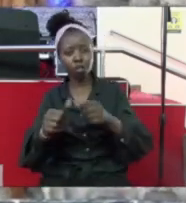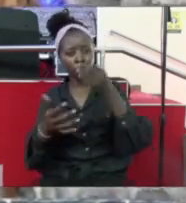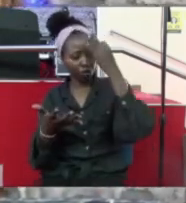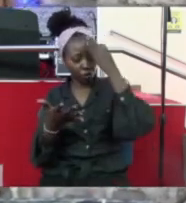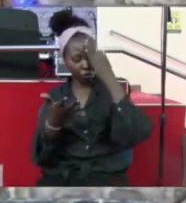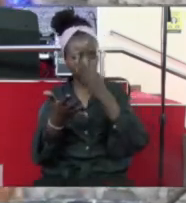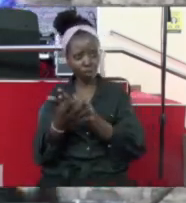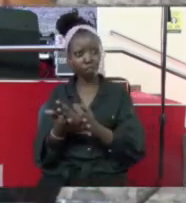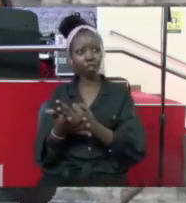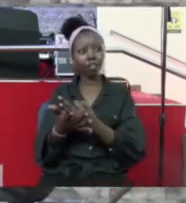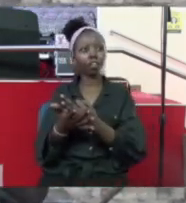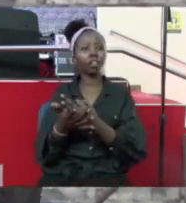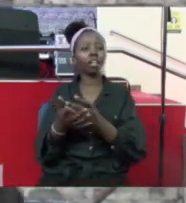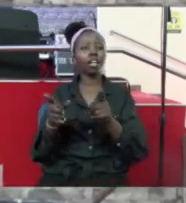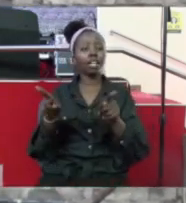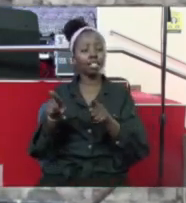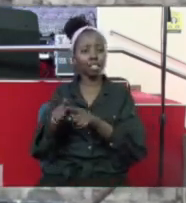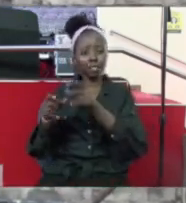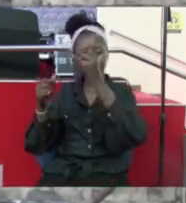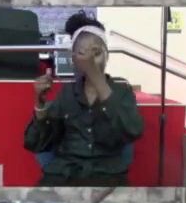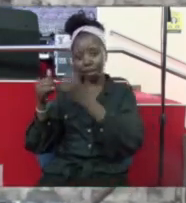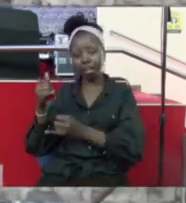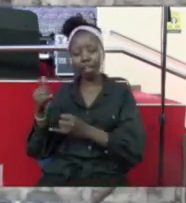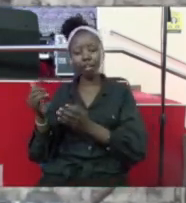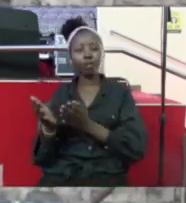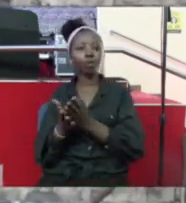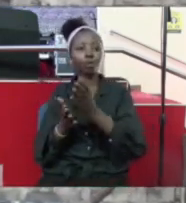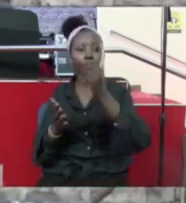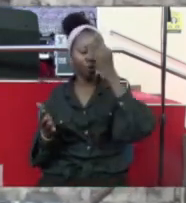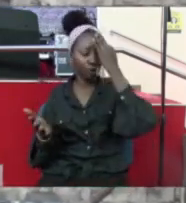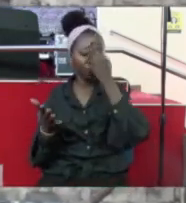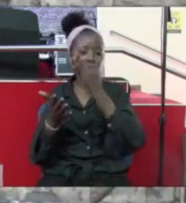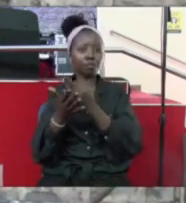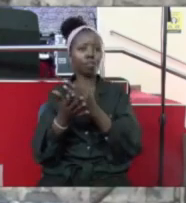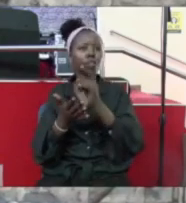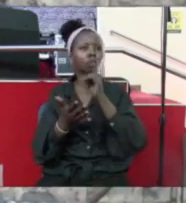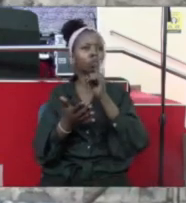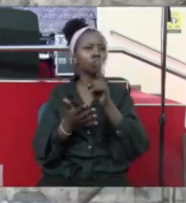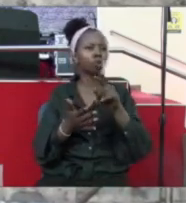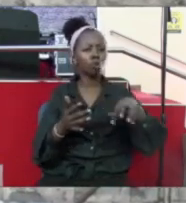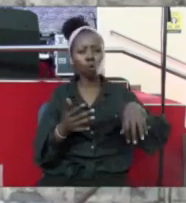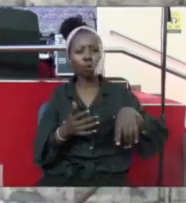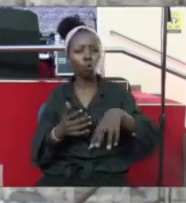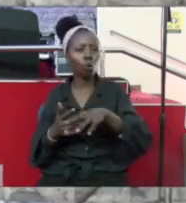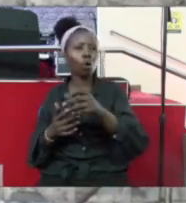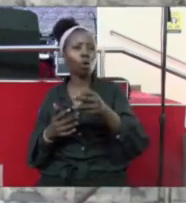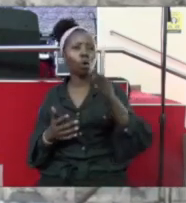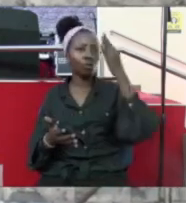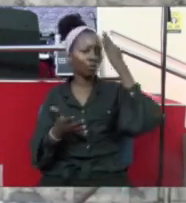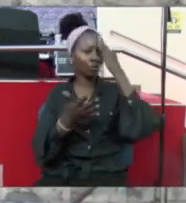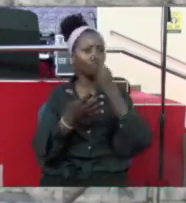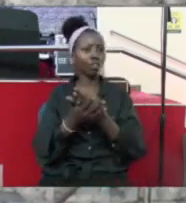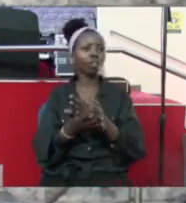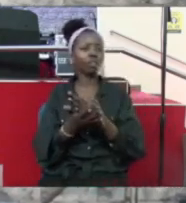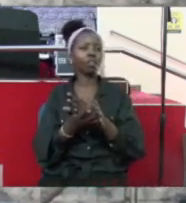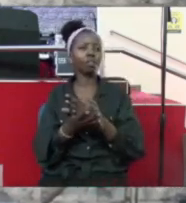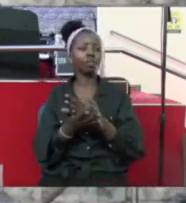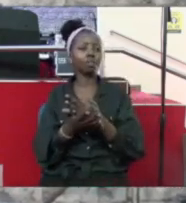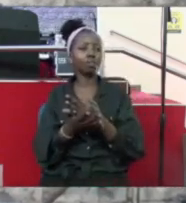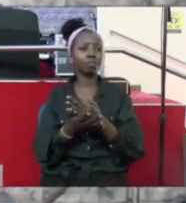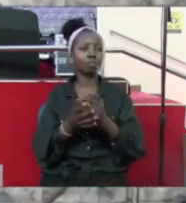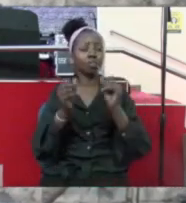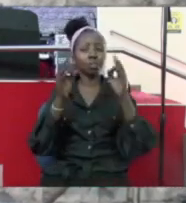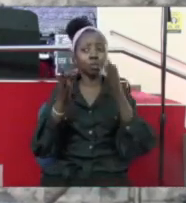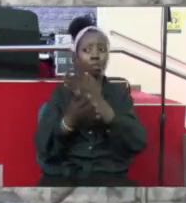kwa imani. And even finish by faith. Na tumalizie kwa imani. So it's a walk of faith. Hivyo ni safari ya imani. So if you are